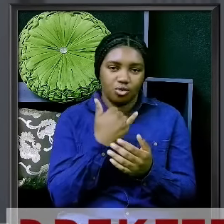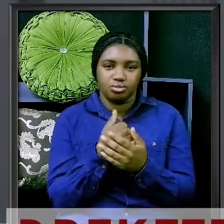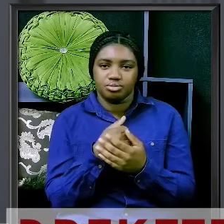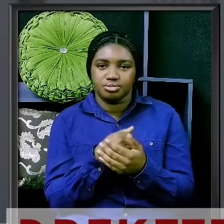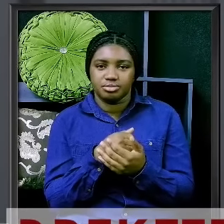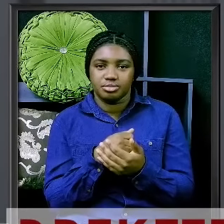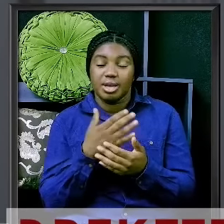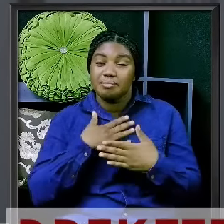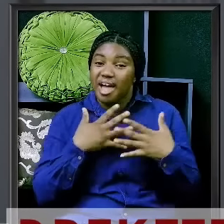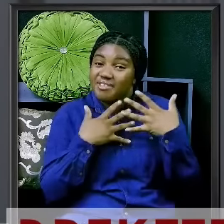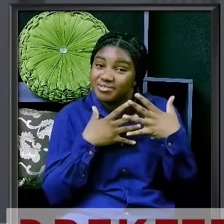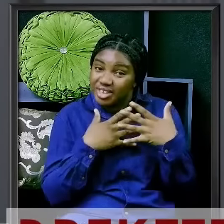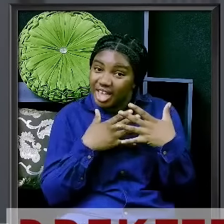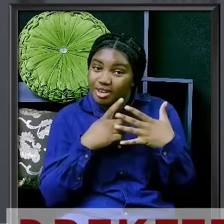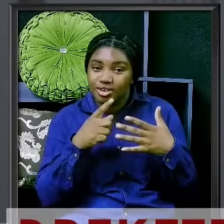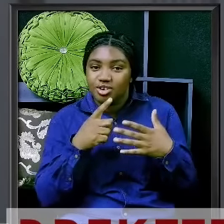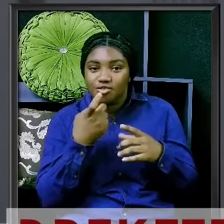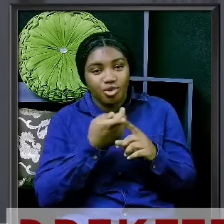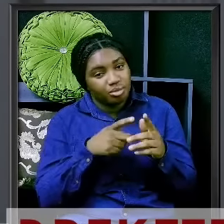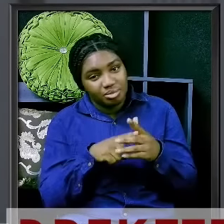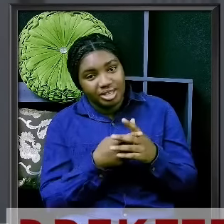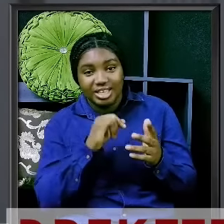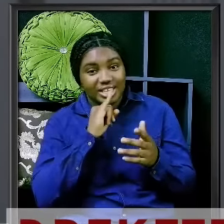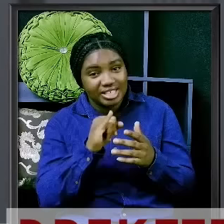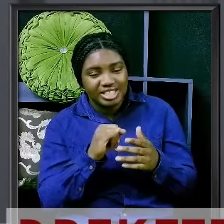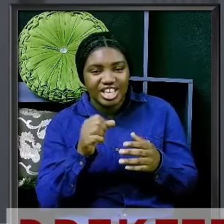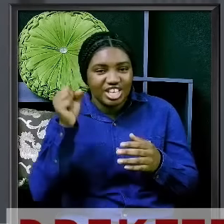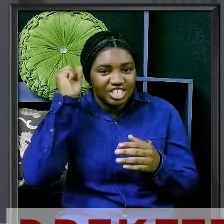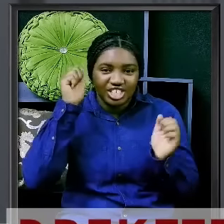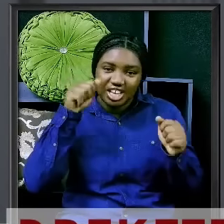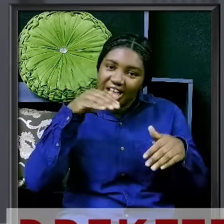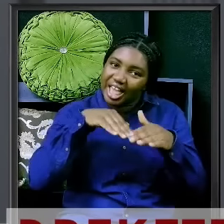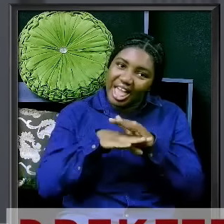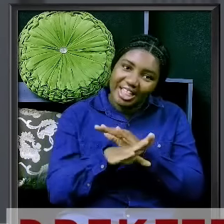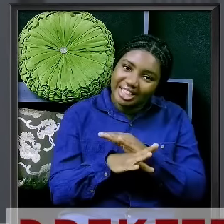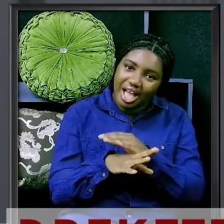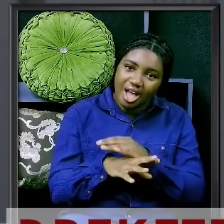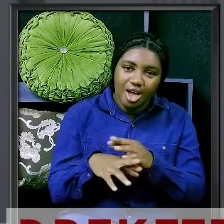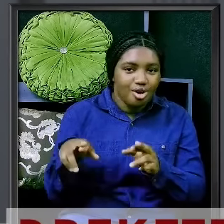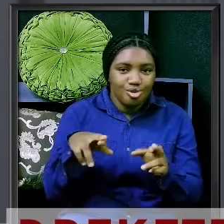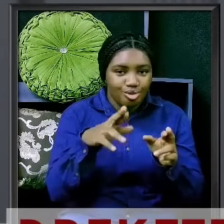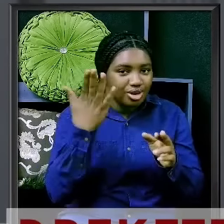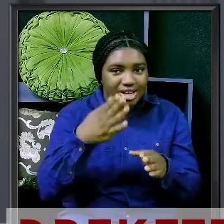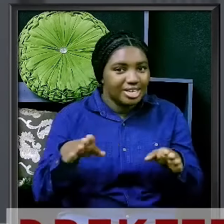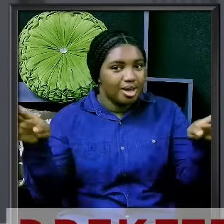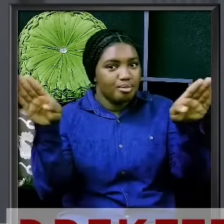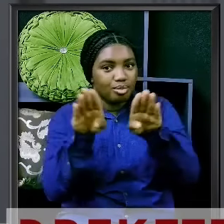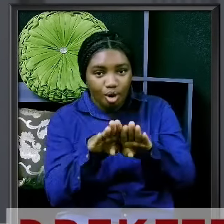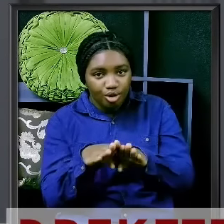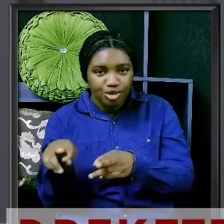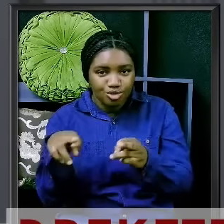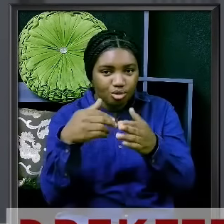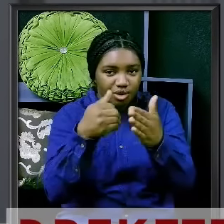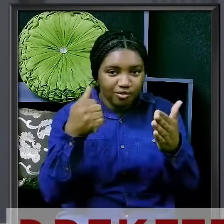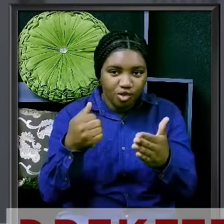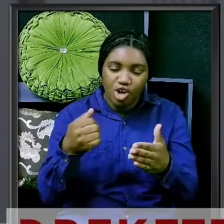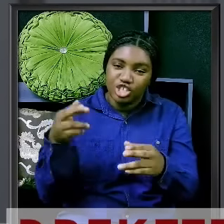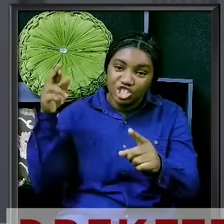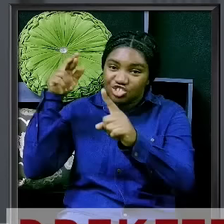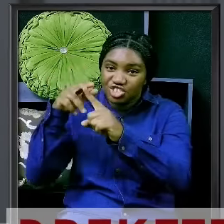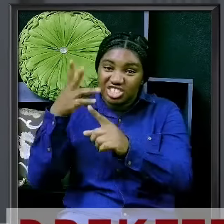My fear initially is that she did enter road. If they go block her for road before she go reach Wuna